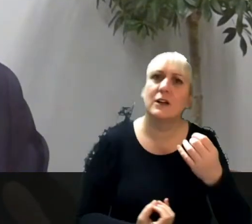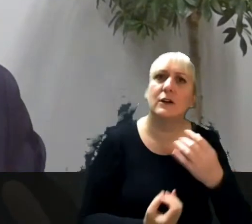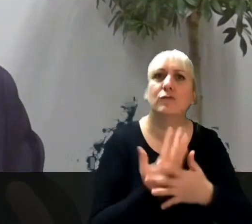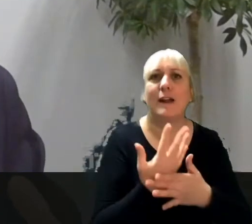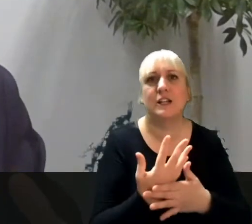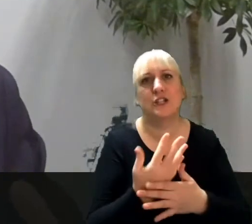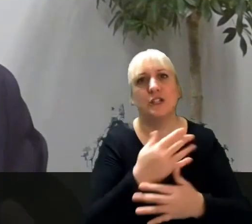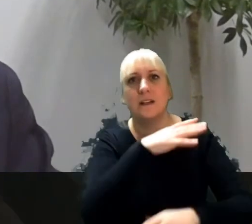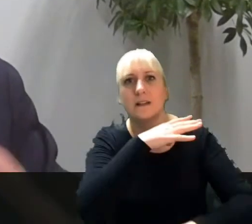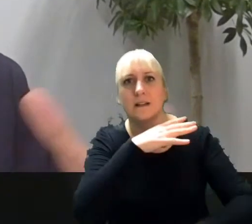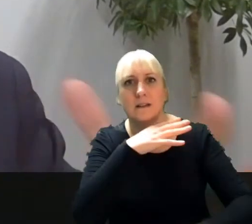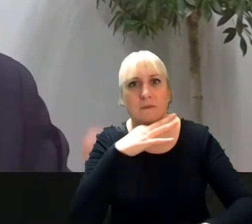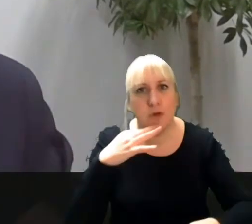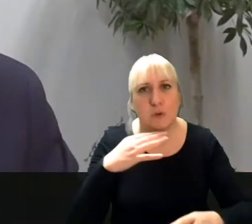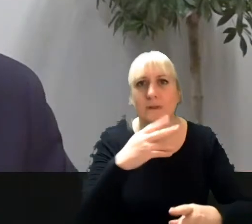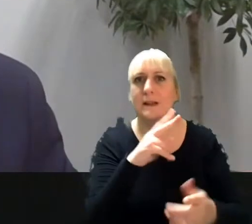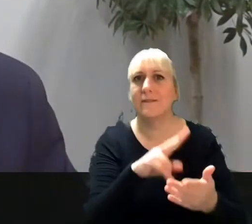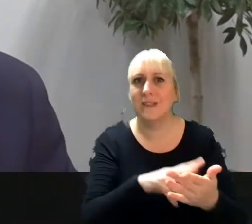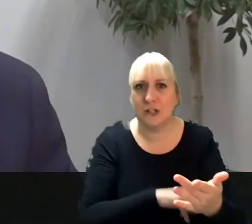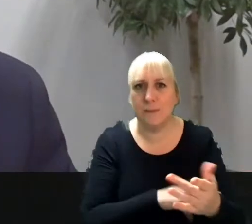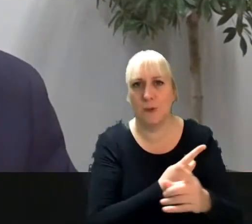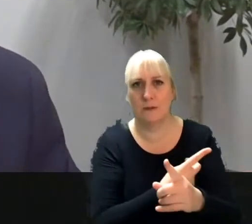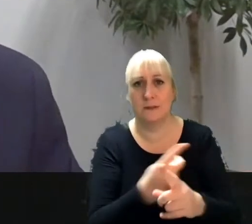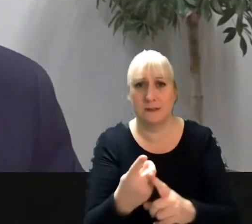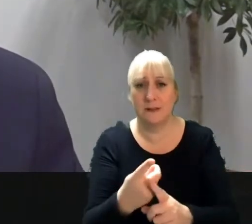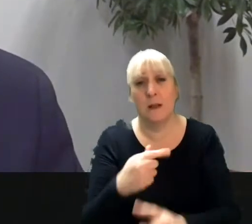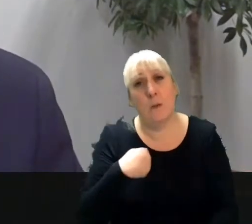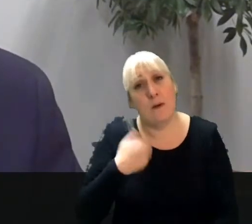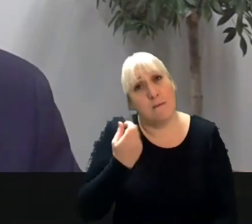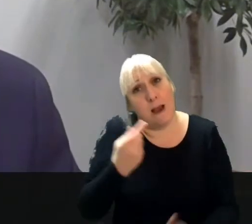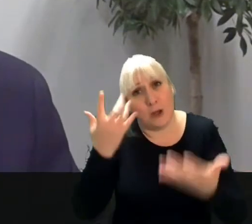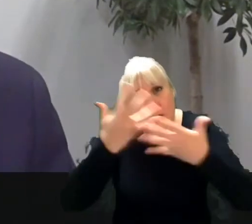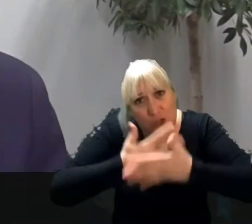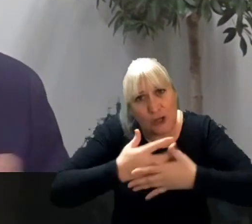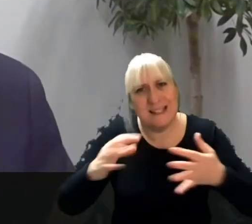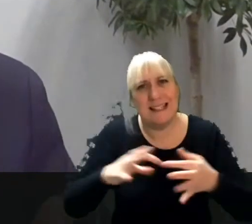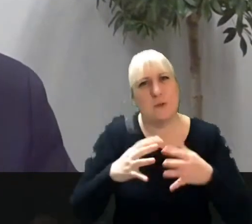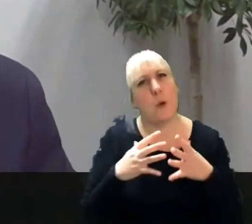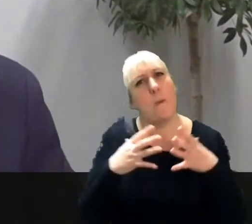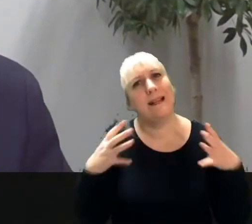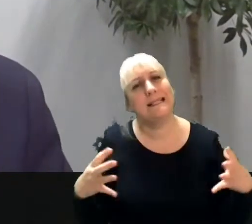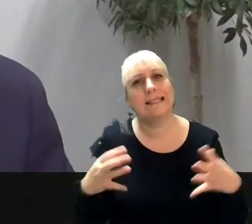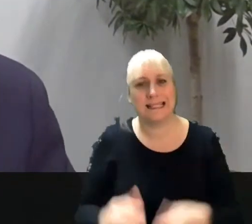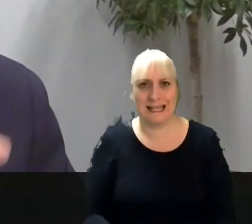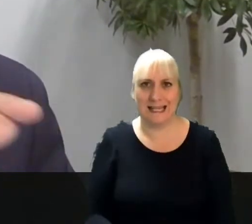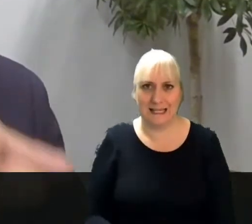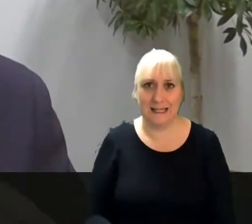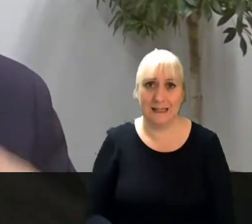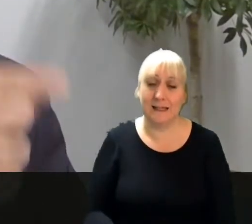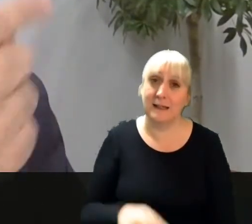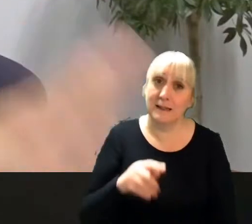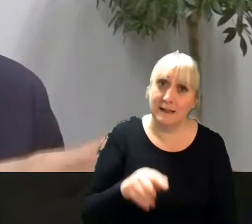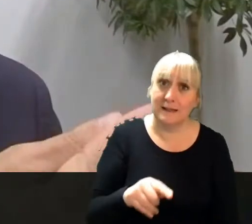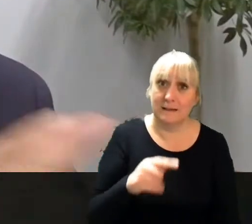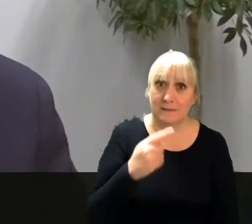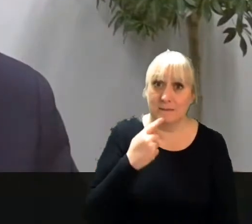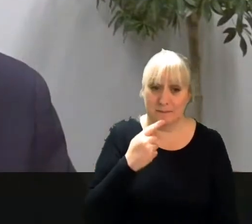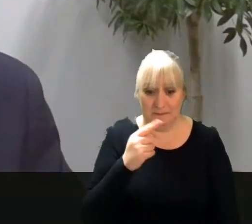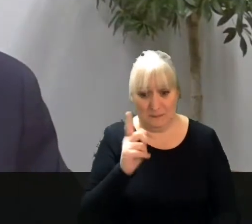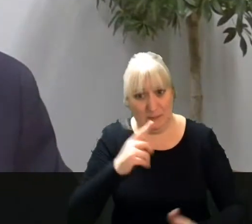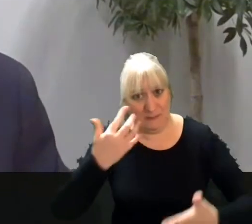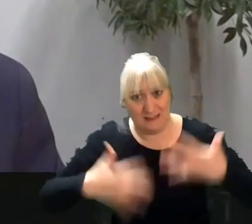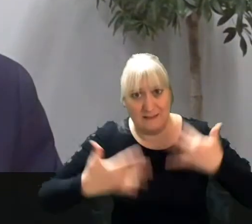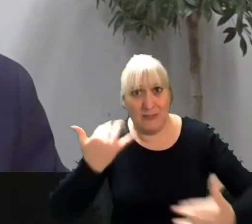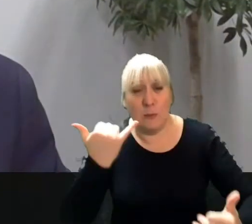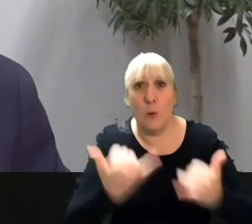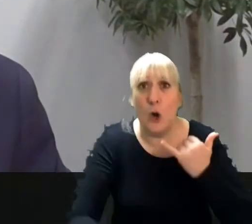my concerns is around obesity and the inequalities around our health. It is a fact that those who've suffered the worst because of this pandemic